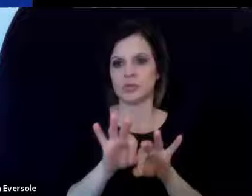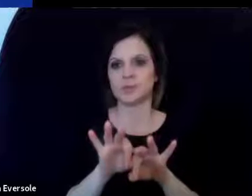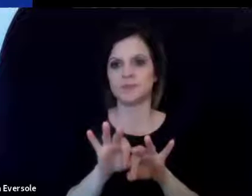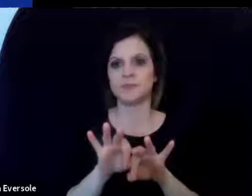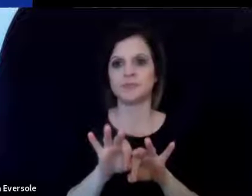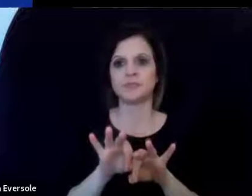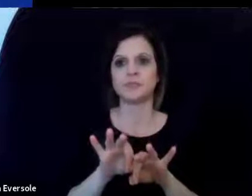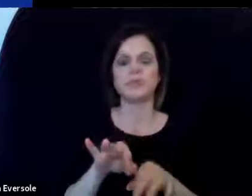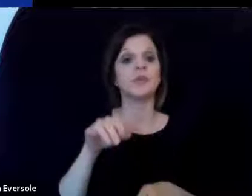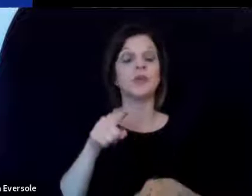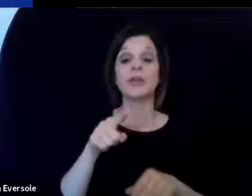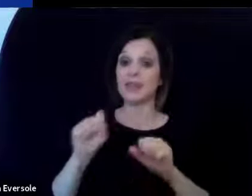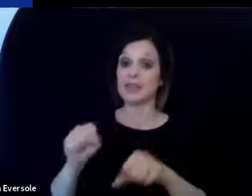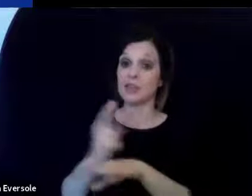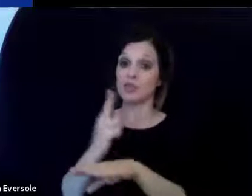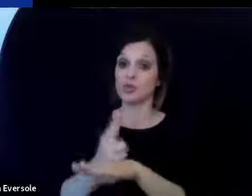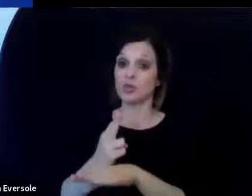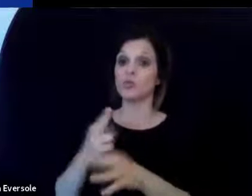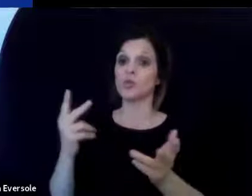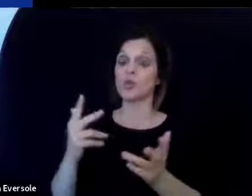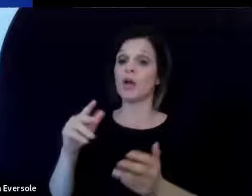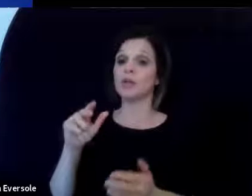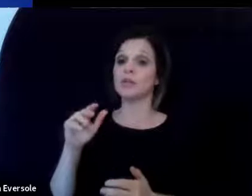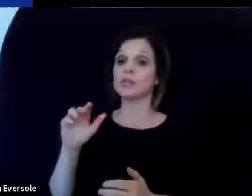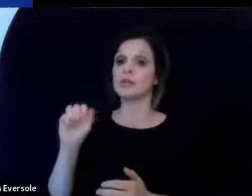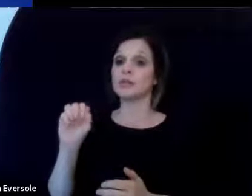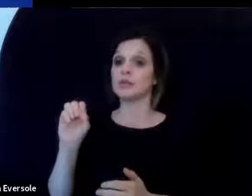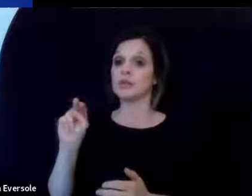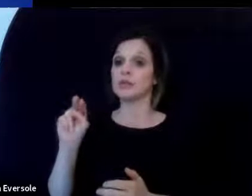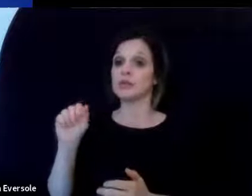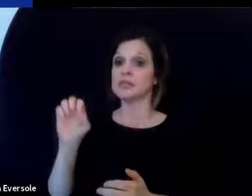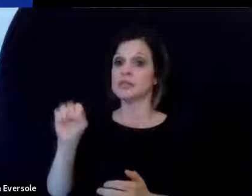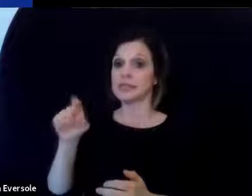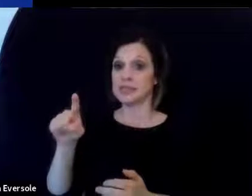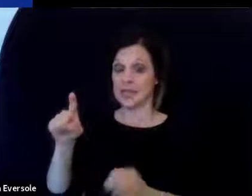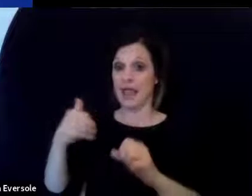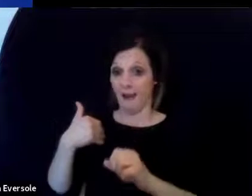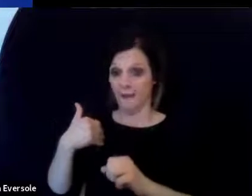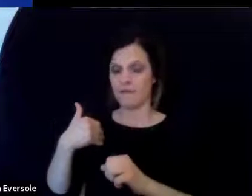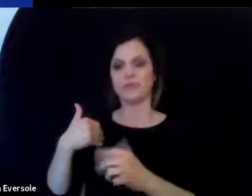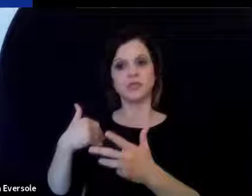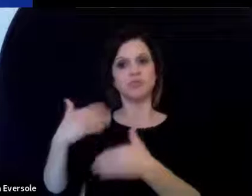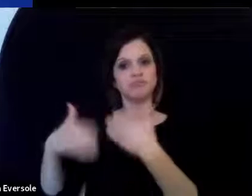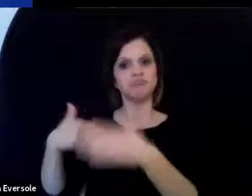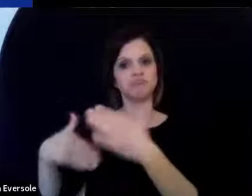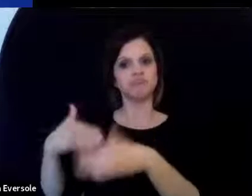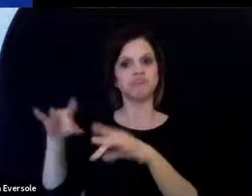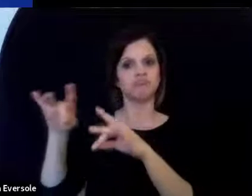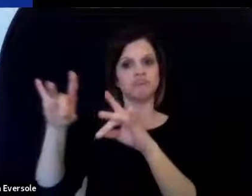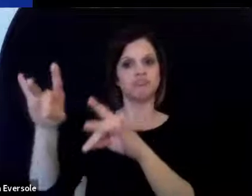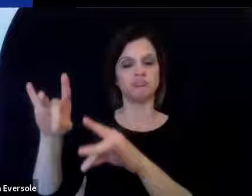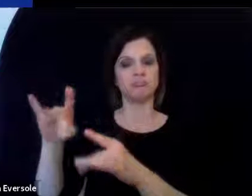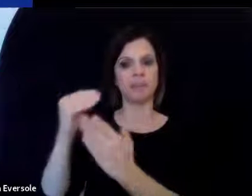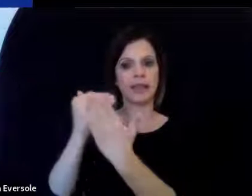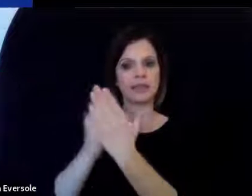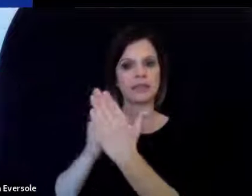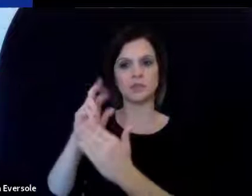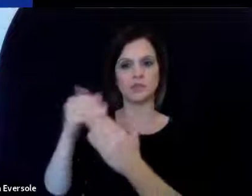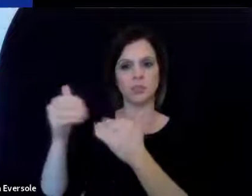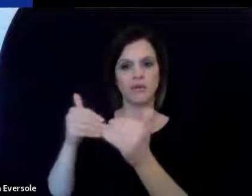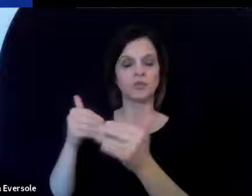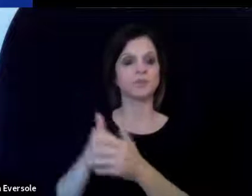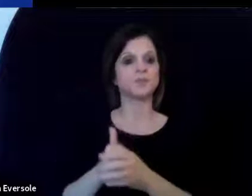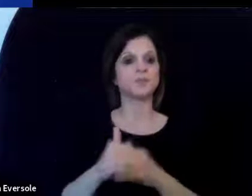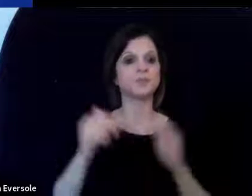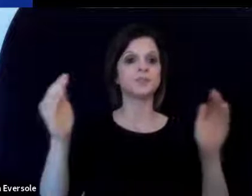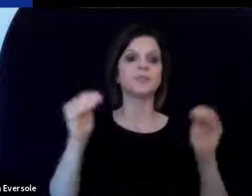get through lessons, etc. You'll also see that they creep or combat crawl a lot. And you guys know